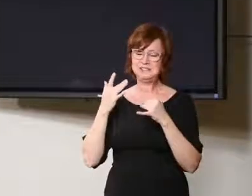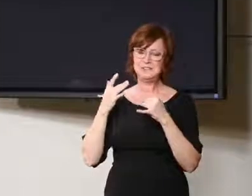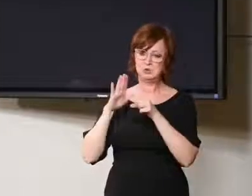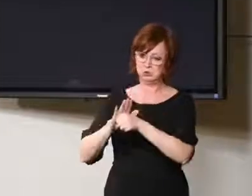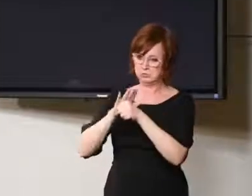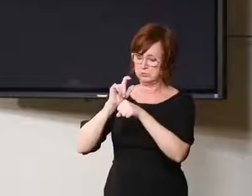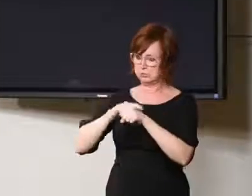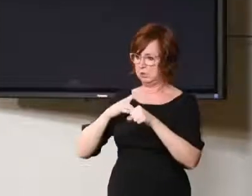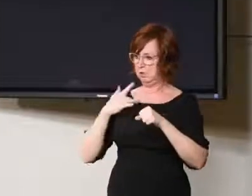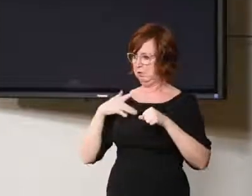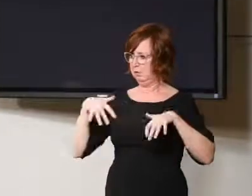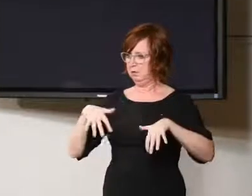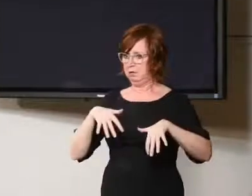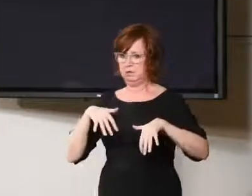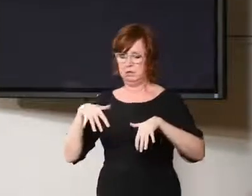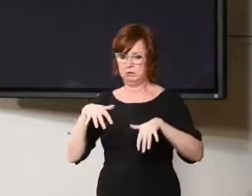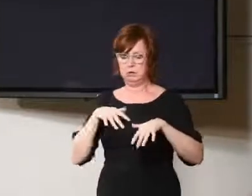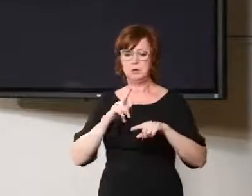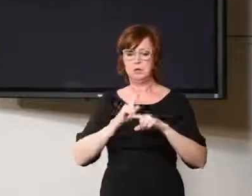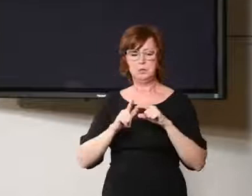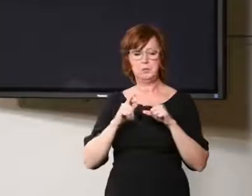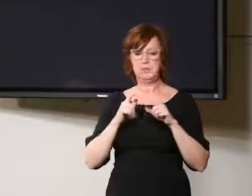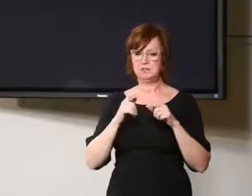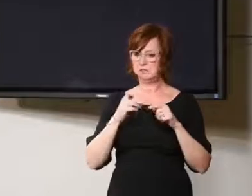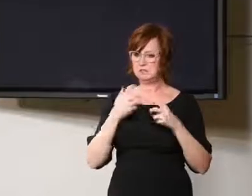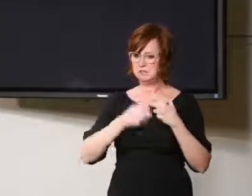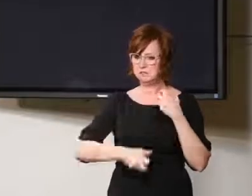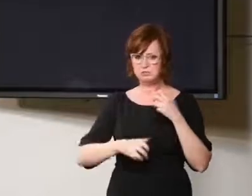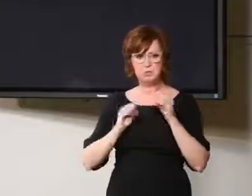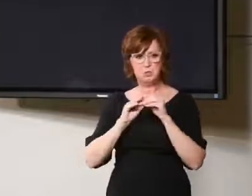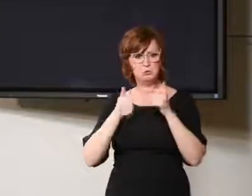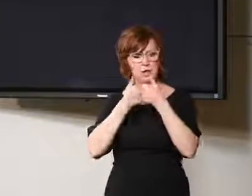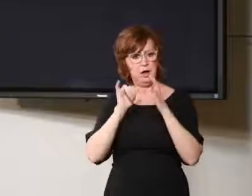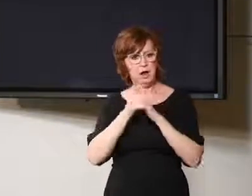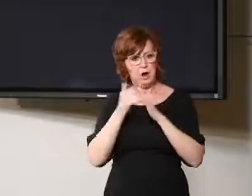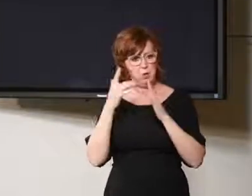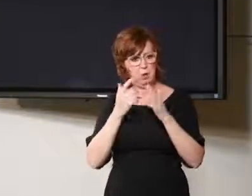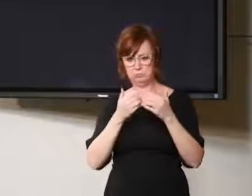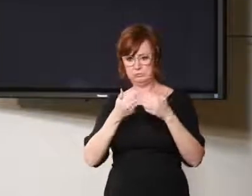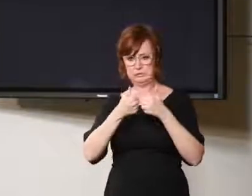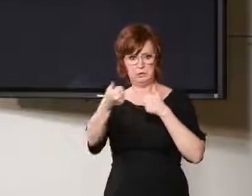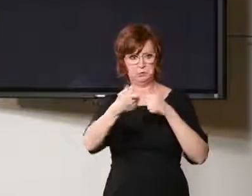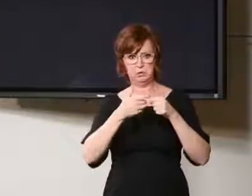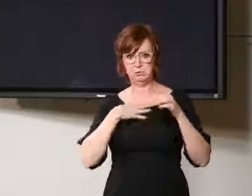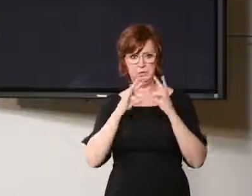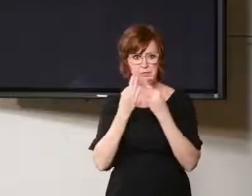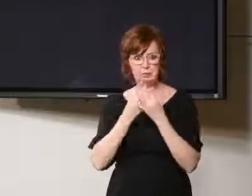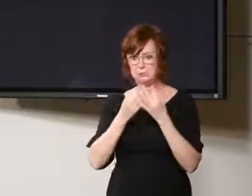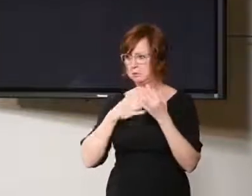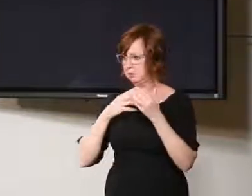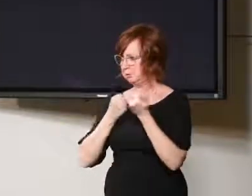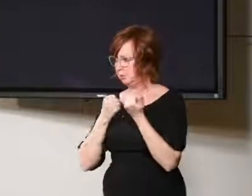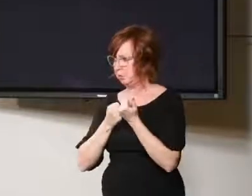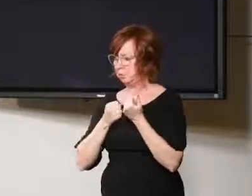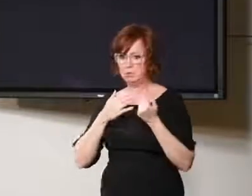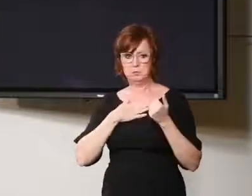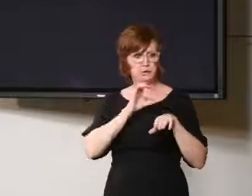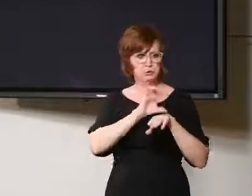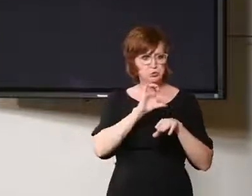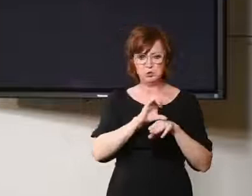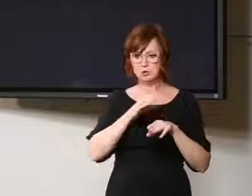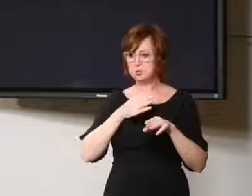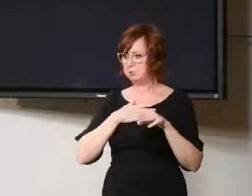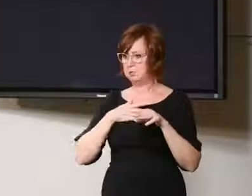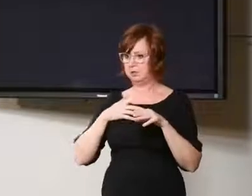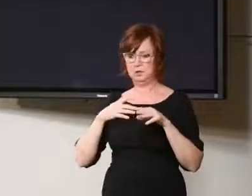so important to reach out to your family, your friends, your community, your spiritual care groups, or your churches. Your family physicians